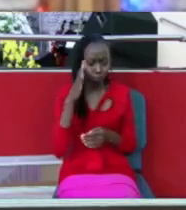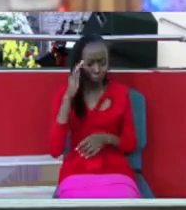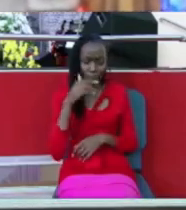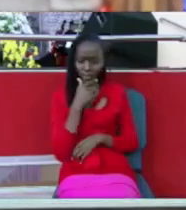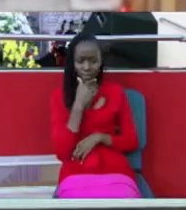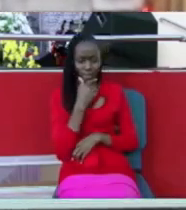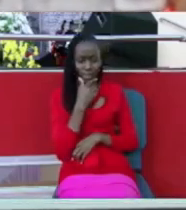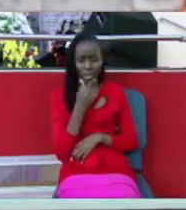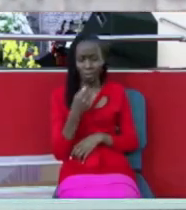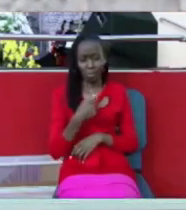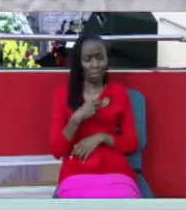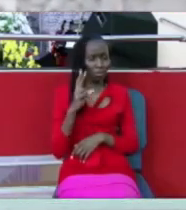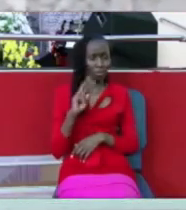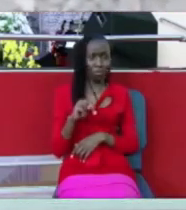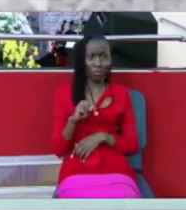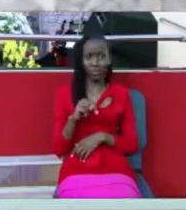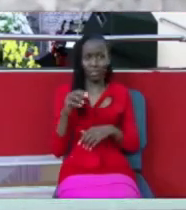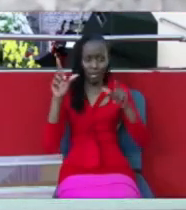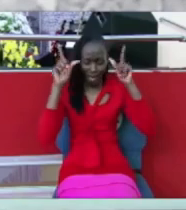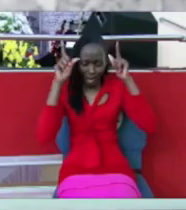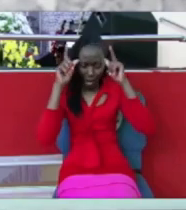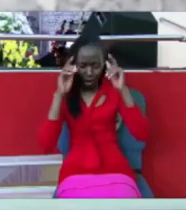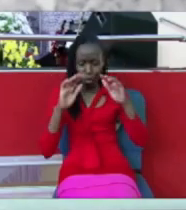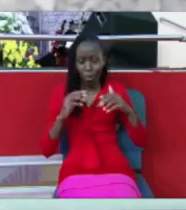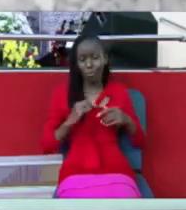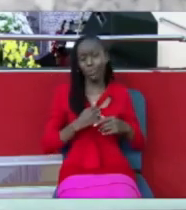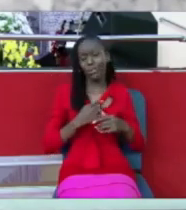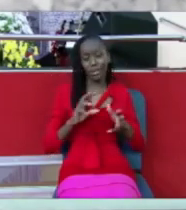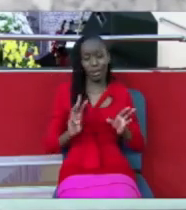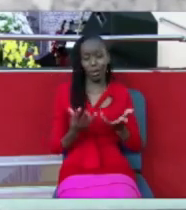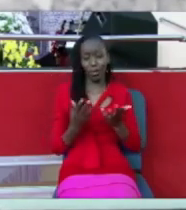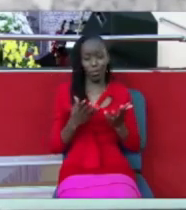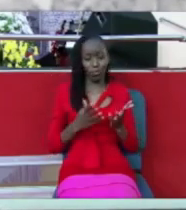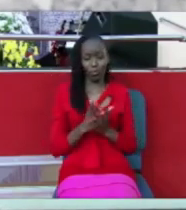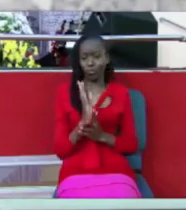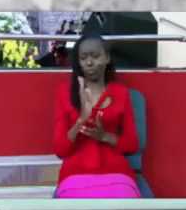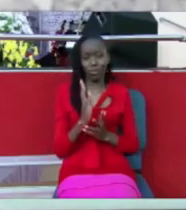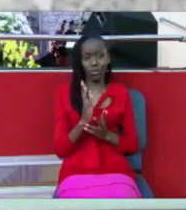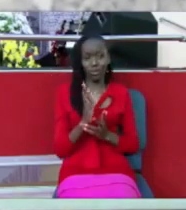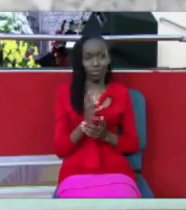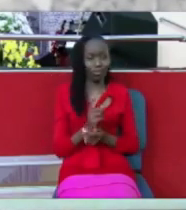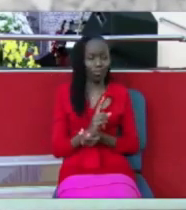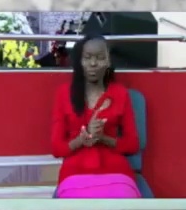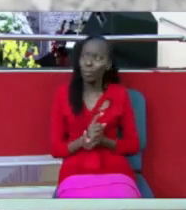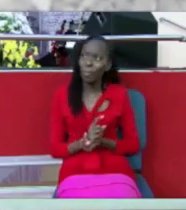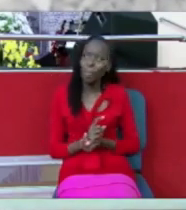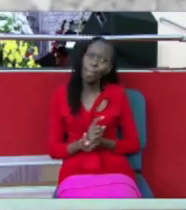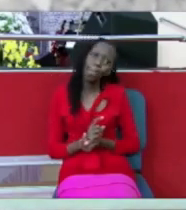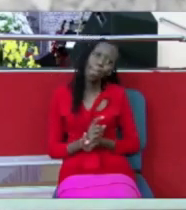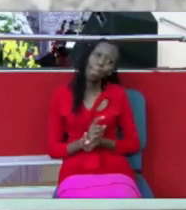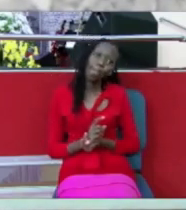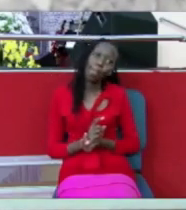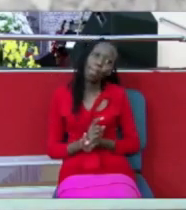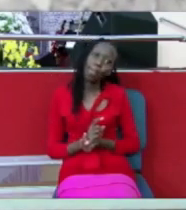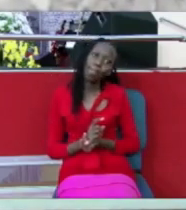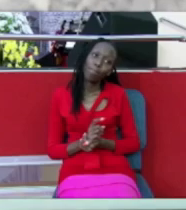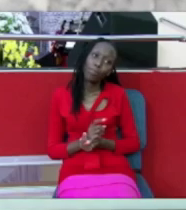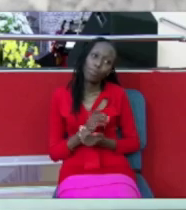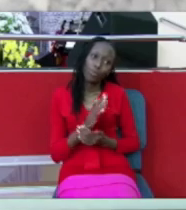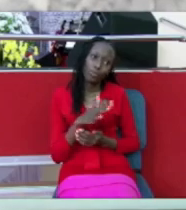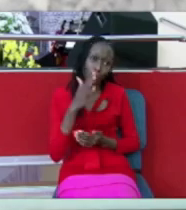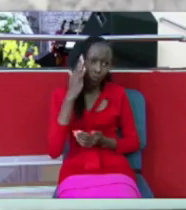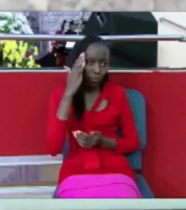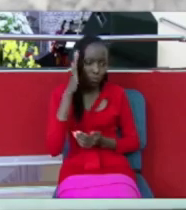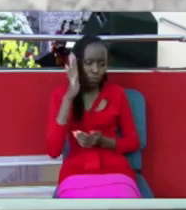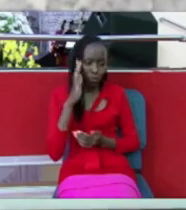not a cow, how do I go about that? Labda unajiuliza kwa sababu mimi sio ng'ombe, nitafanya aje haya? Do you know how to